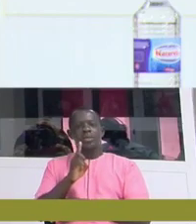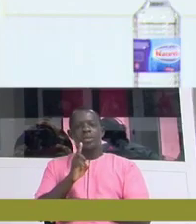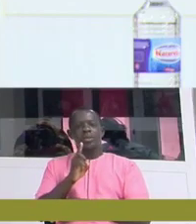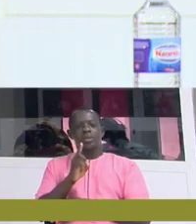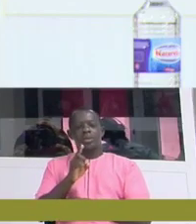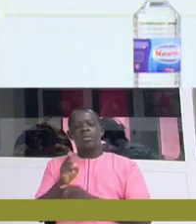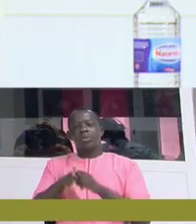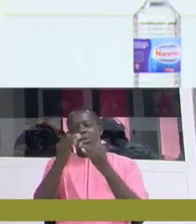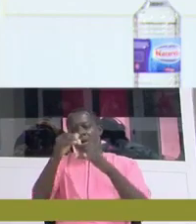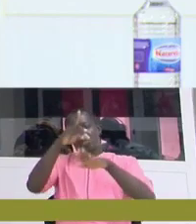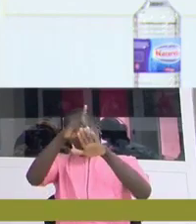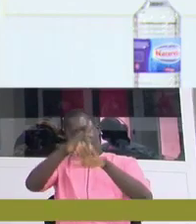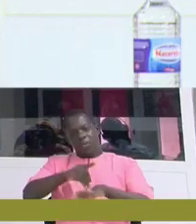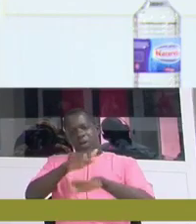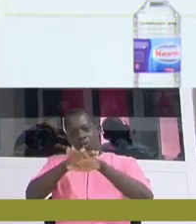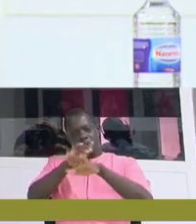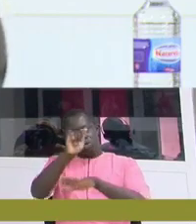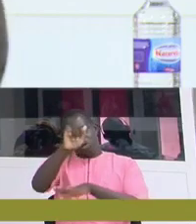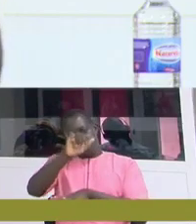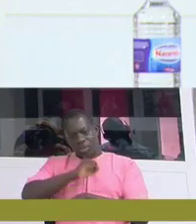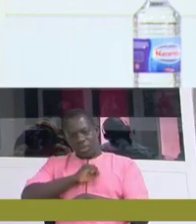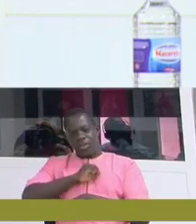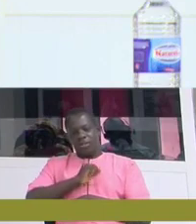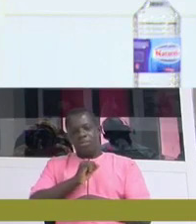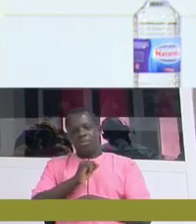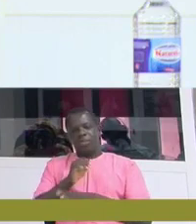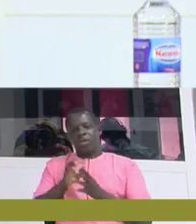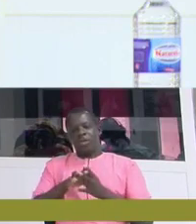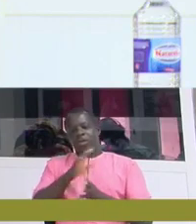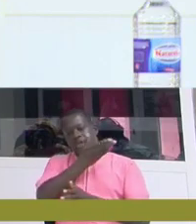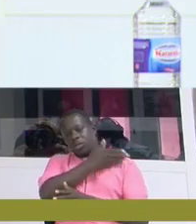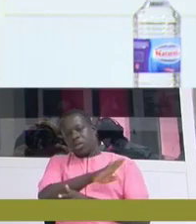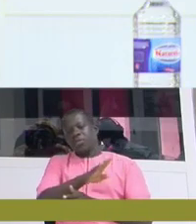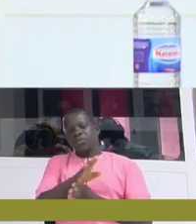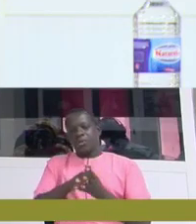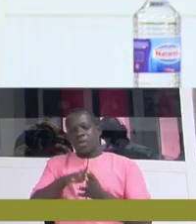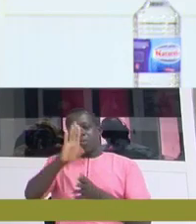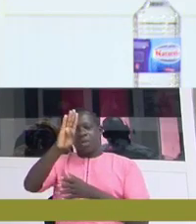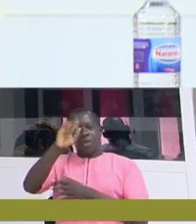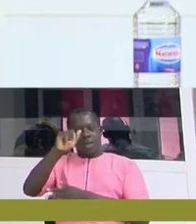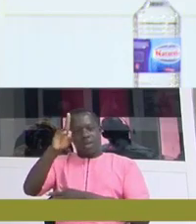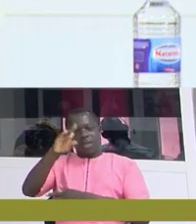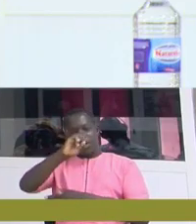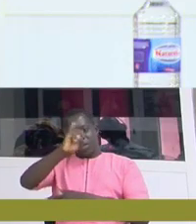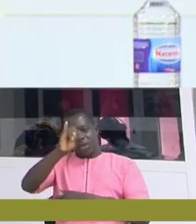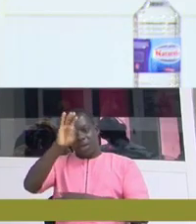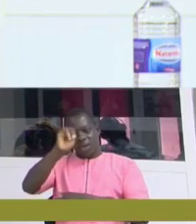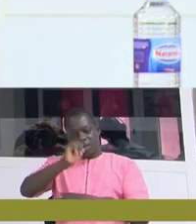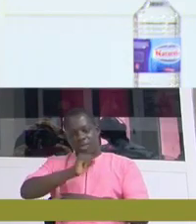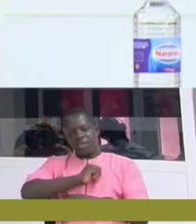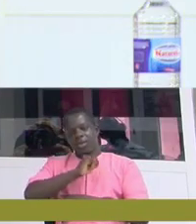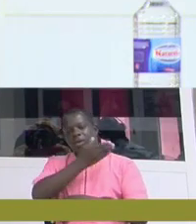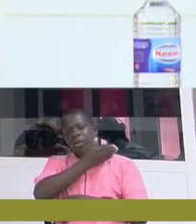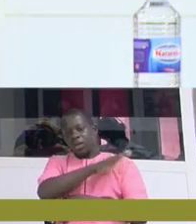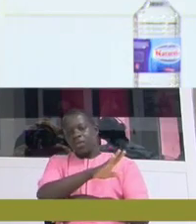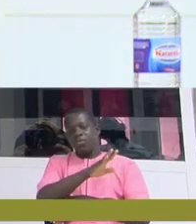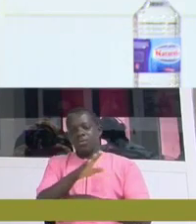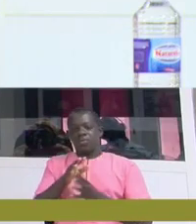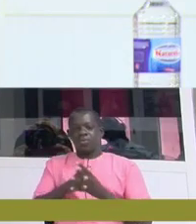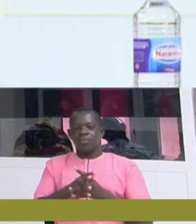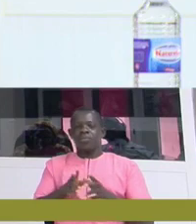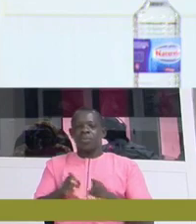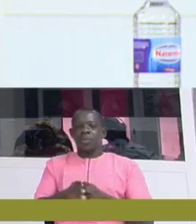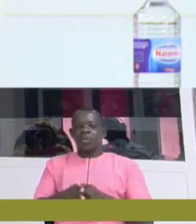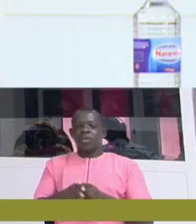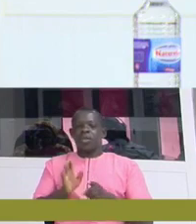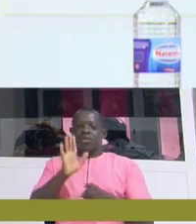tuteta bulije. He said to me, "Now it is left with you." Tata. And he left. Baji tata. Baji left. Tilikiling. A day